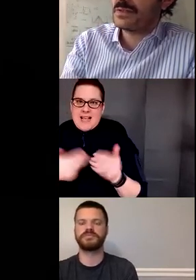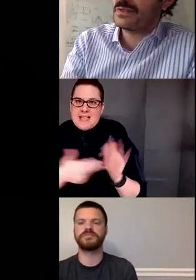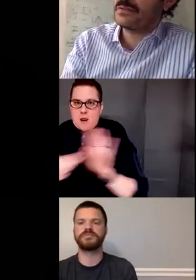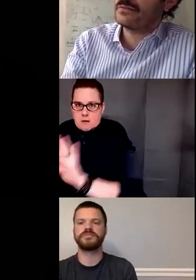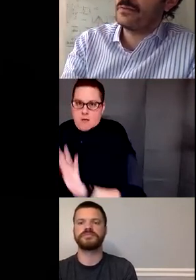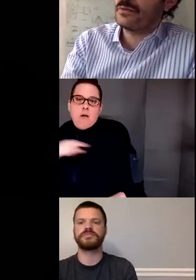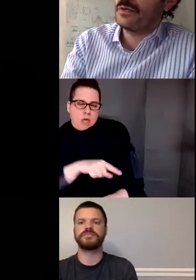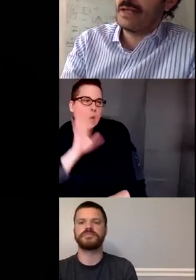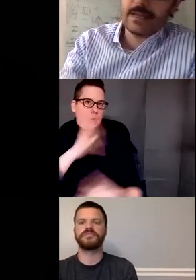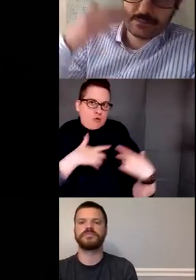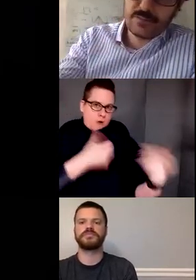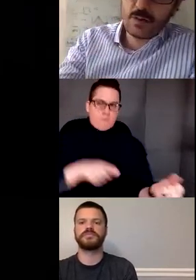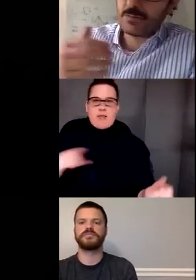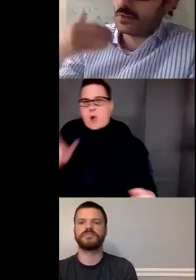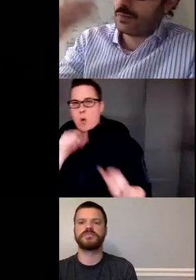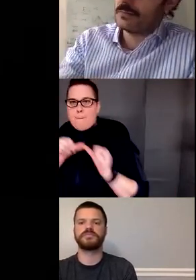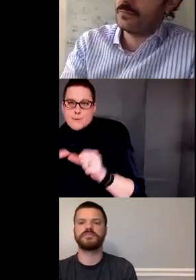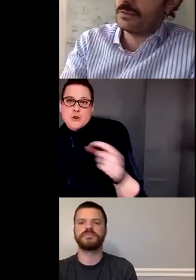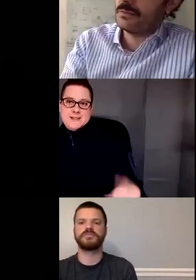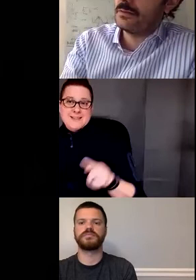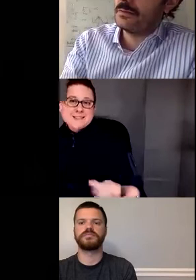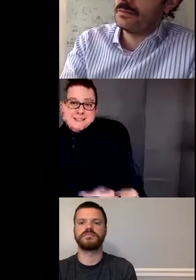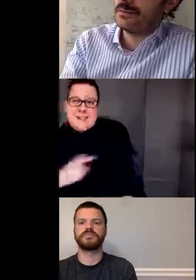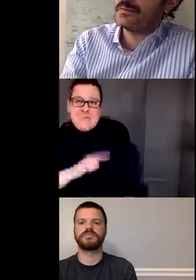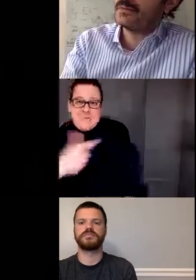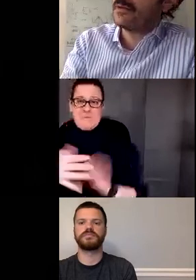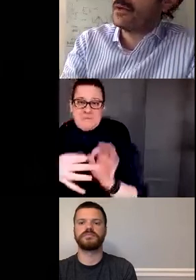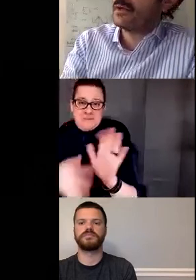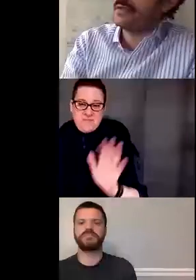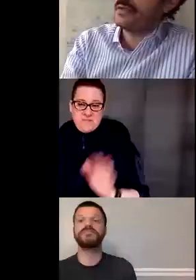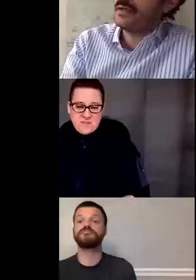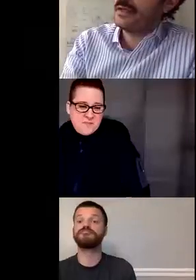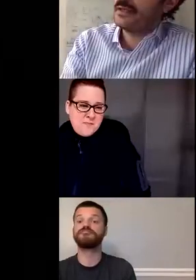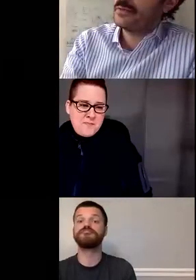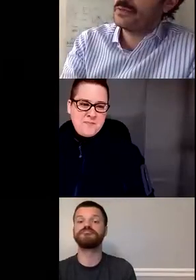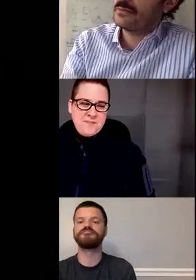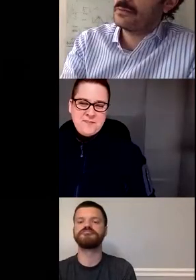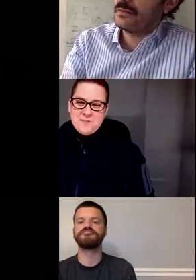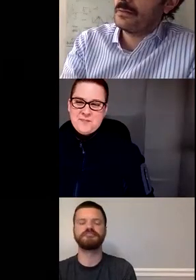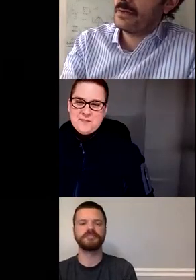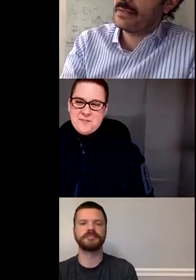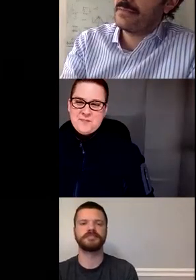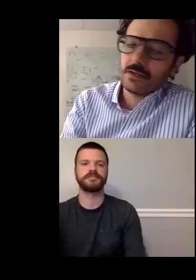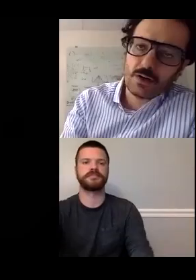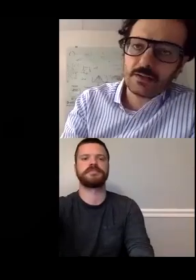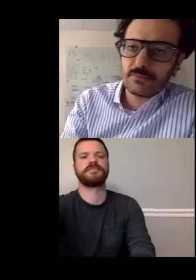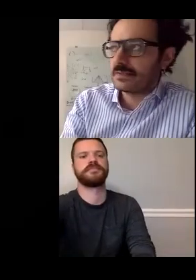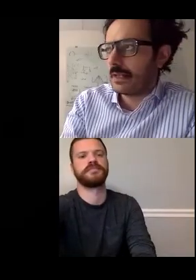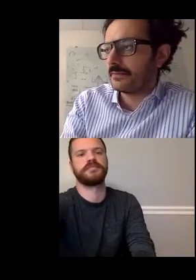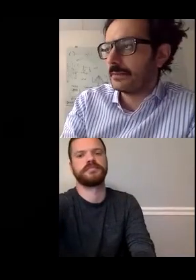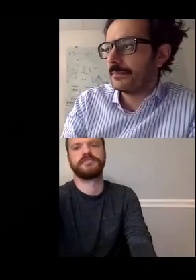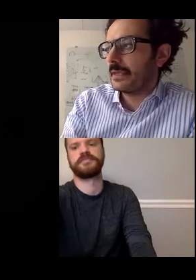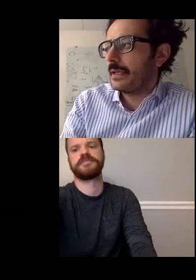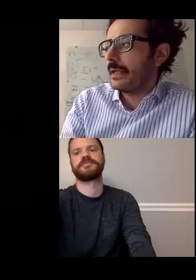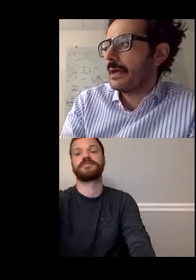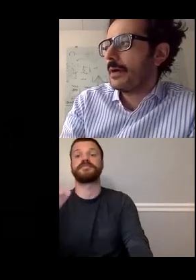versus persistent or at follow-up, so when the persistent are chronic, and we could classify chronic versus